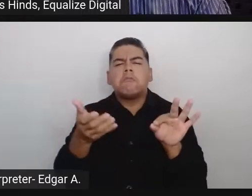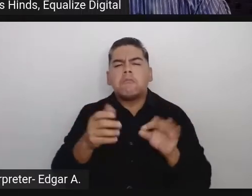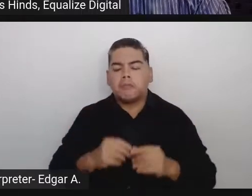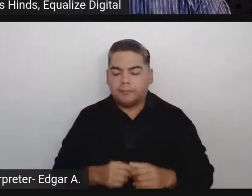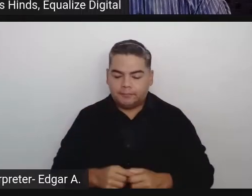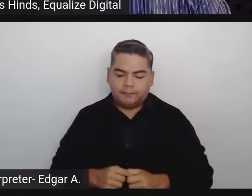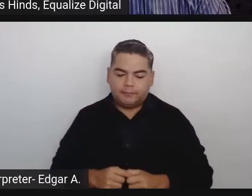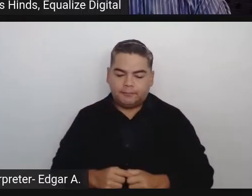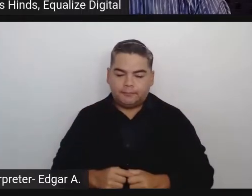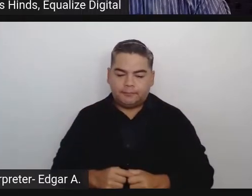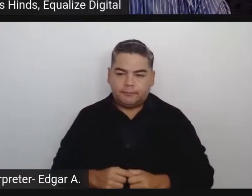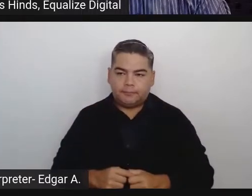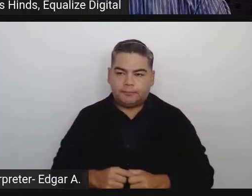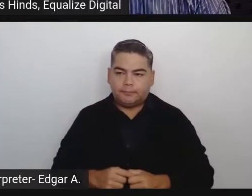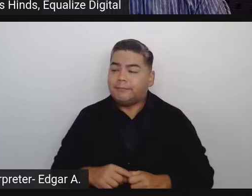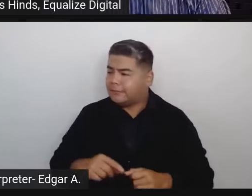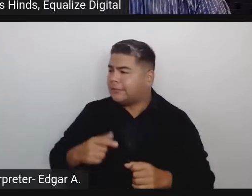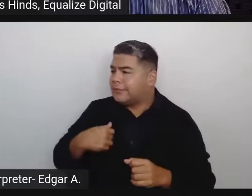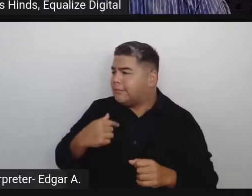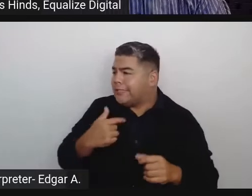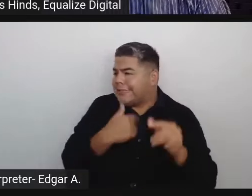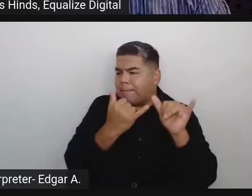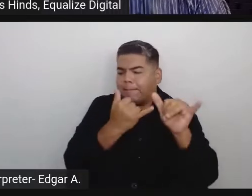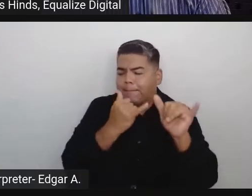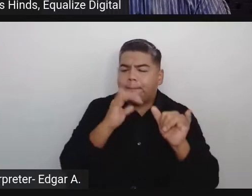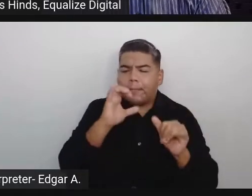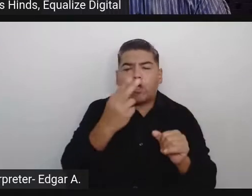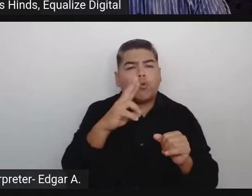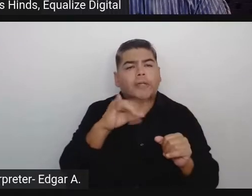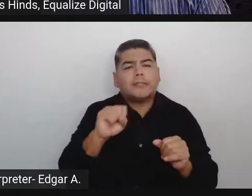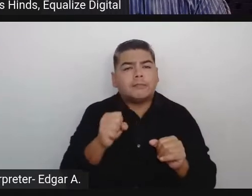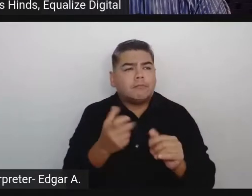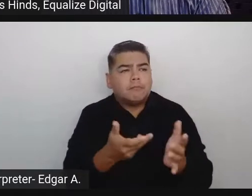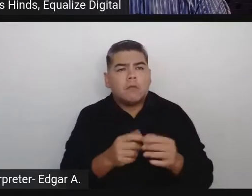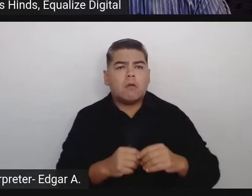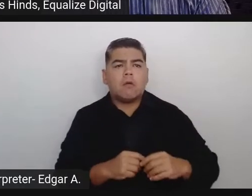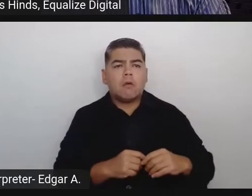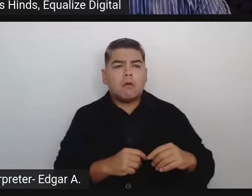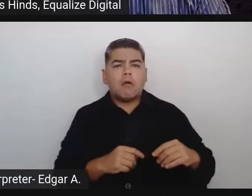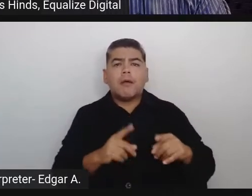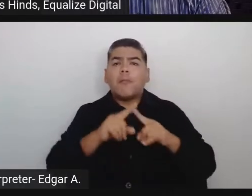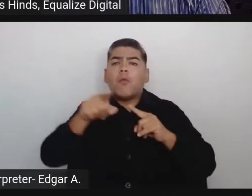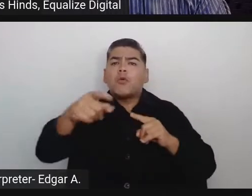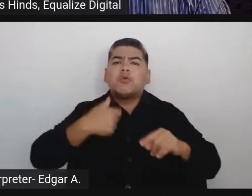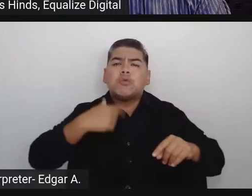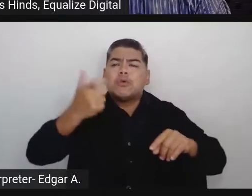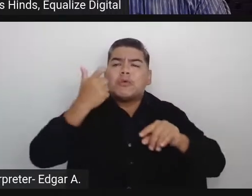similar to what Chris does, but what you were saying about